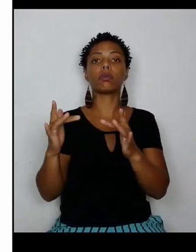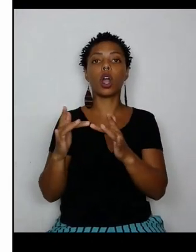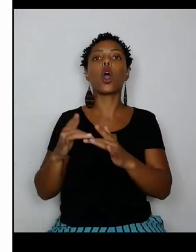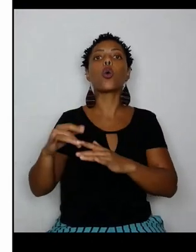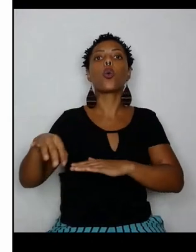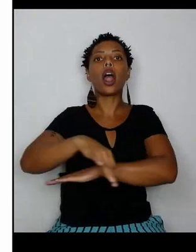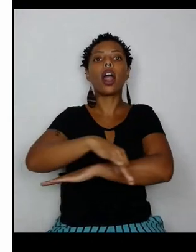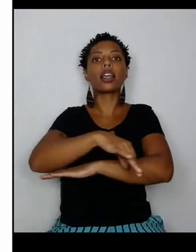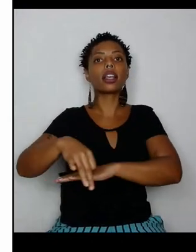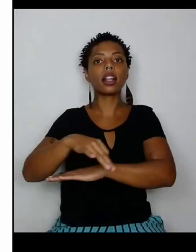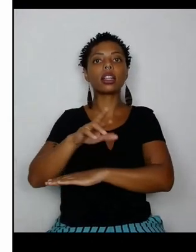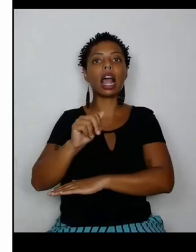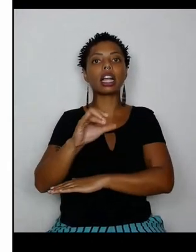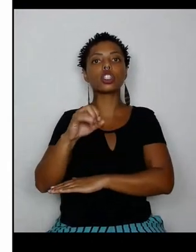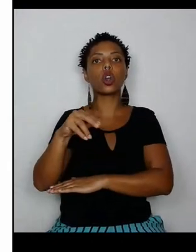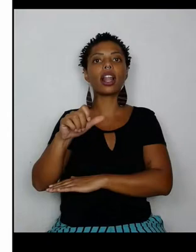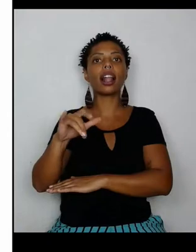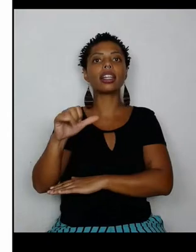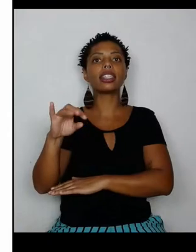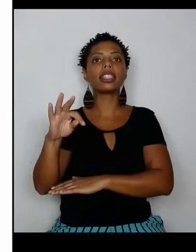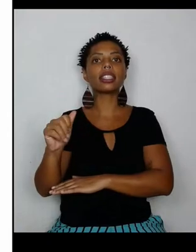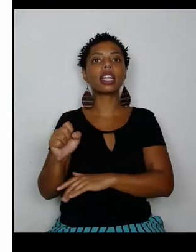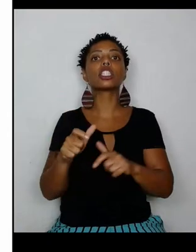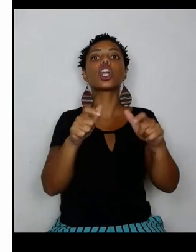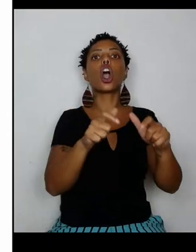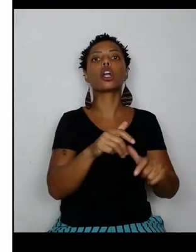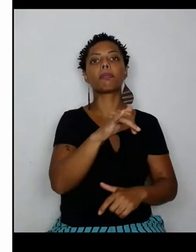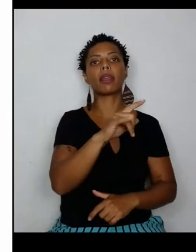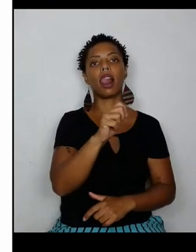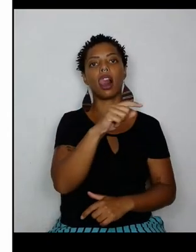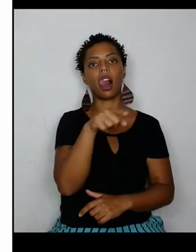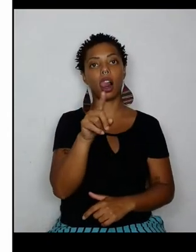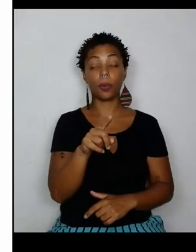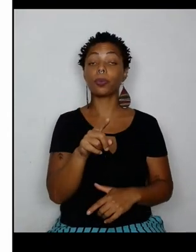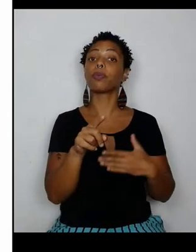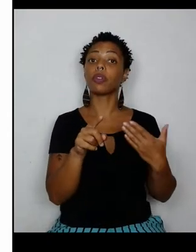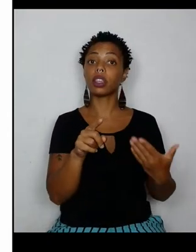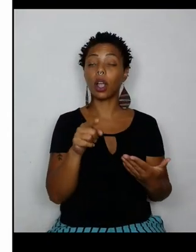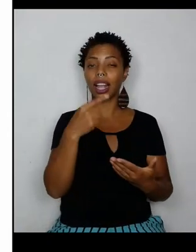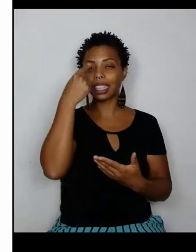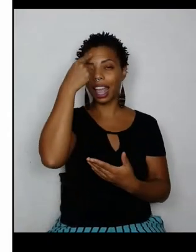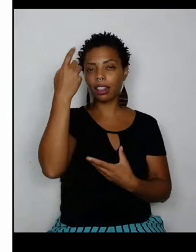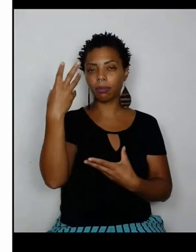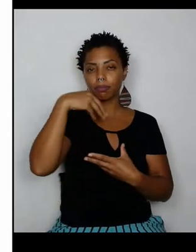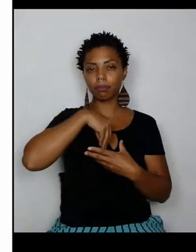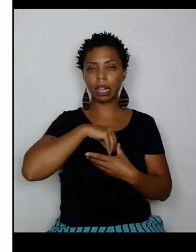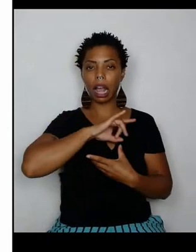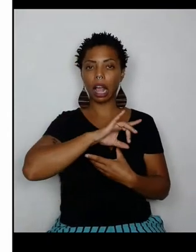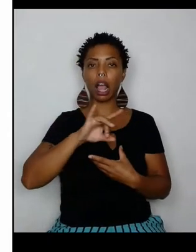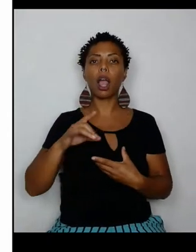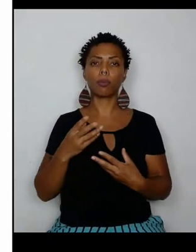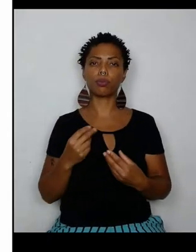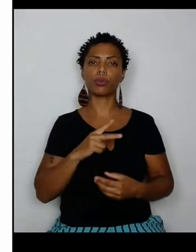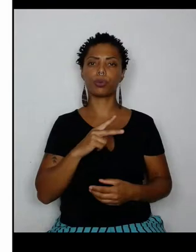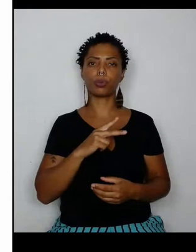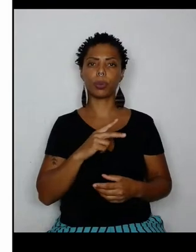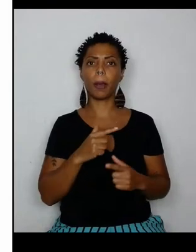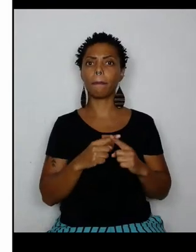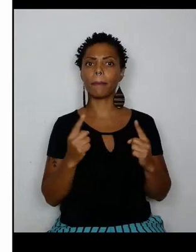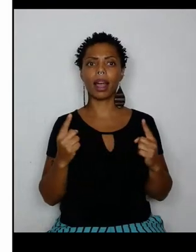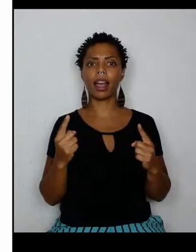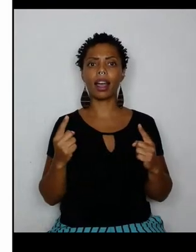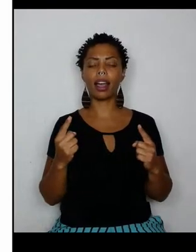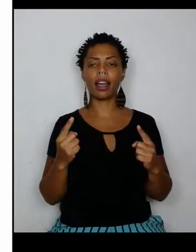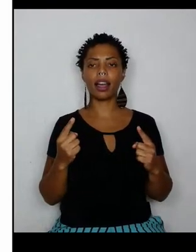connection with the rationalist architects and milan so the idea of primitive was very singular for